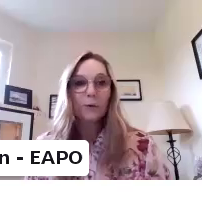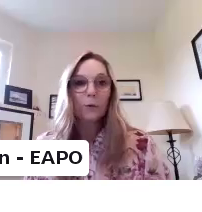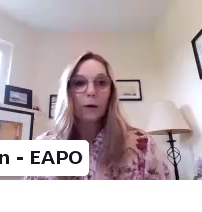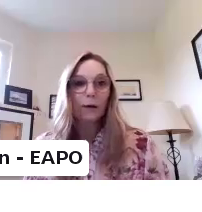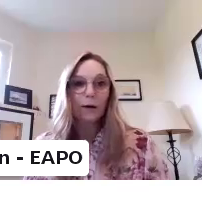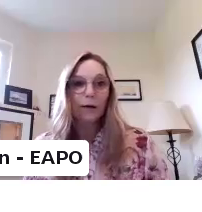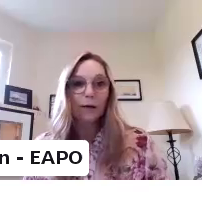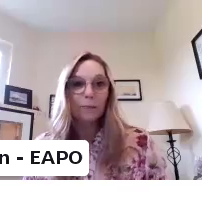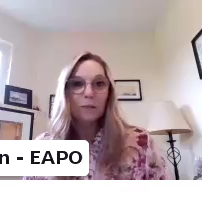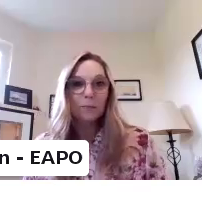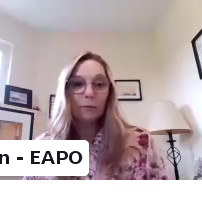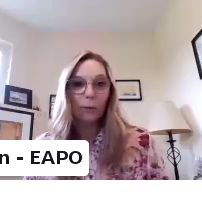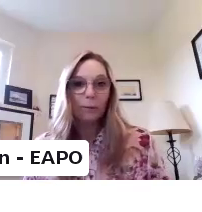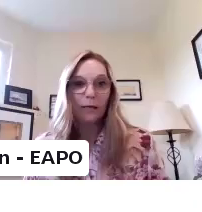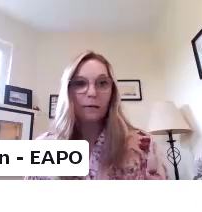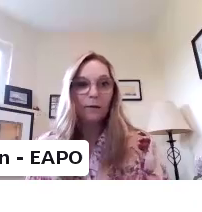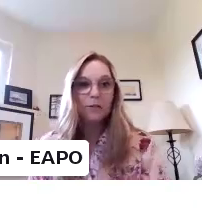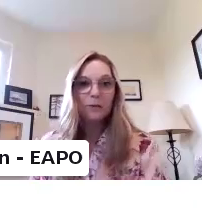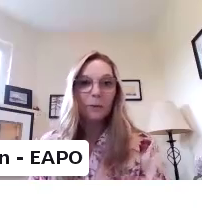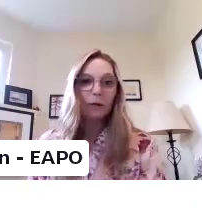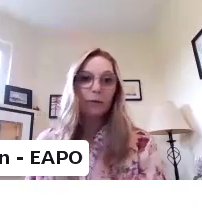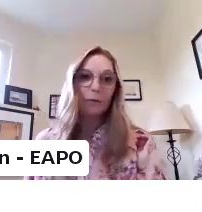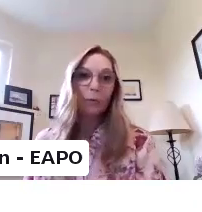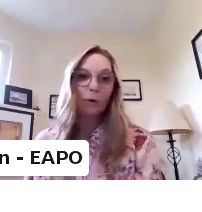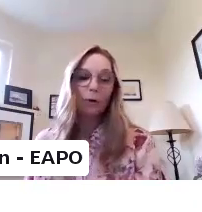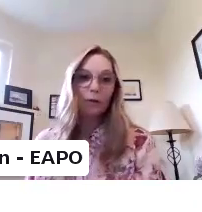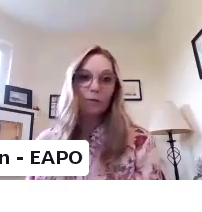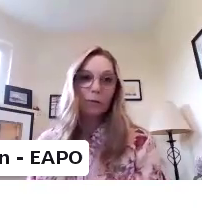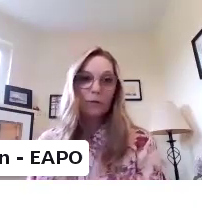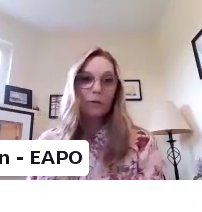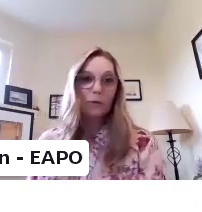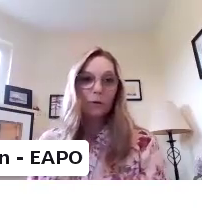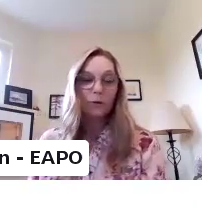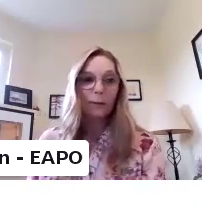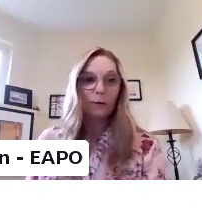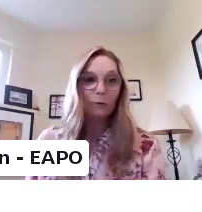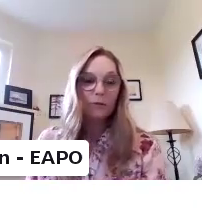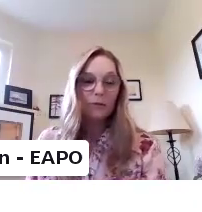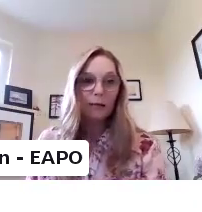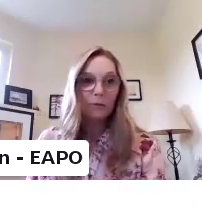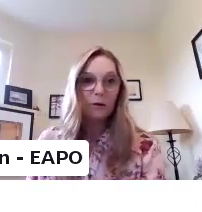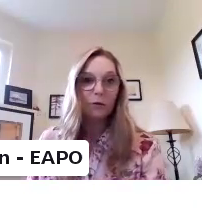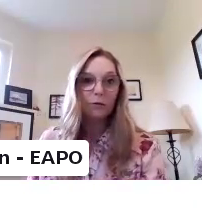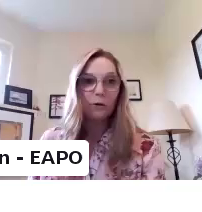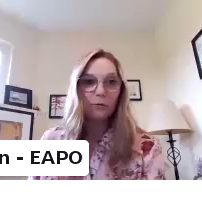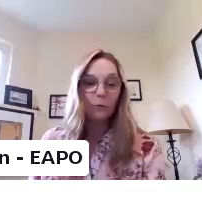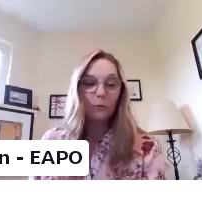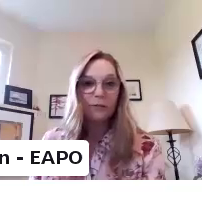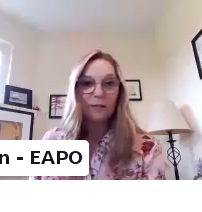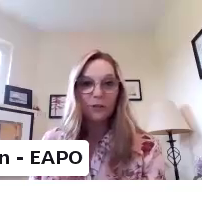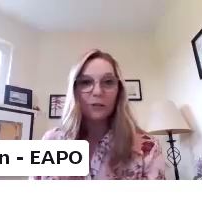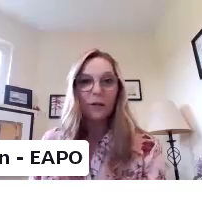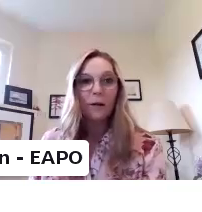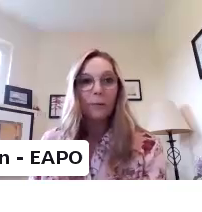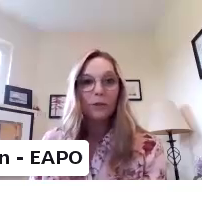Just a few items before we begin. Just a reminder for individuals to know that your microphones and cameras are turned off for